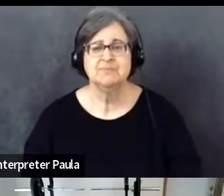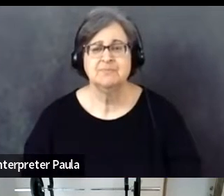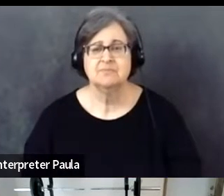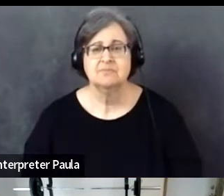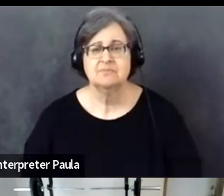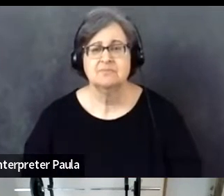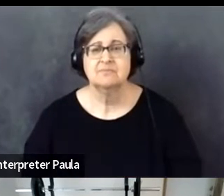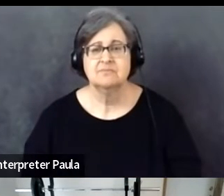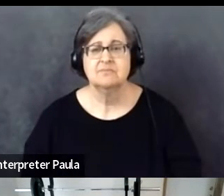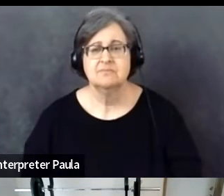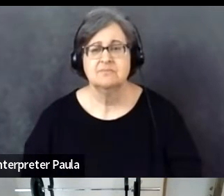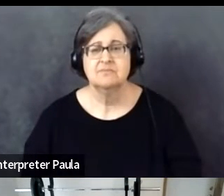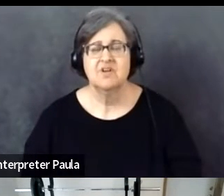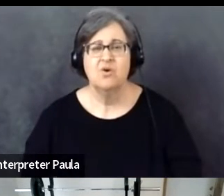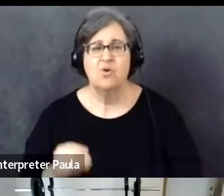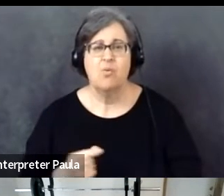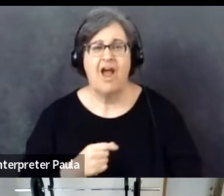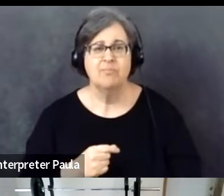Wait, it's only, oh crap.